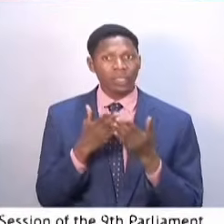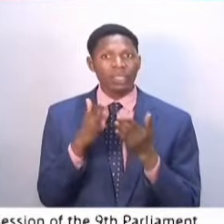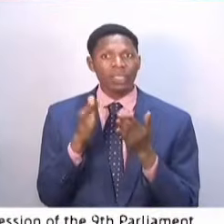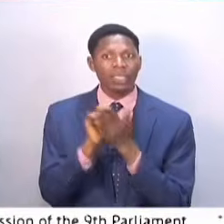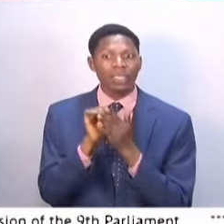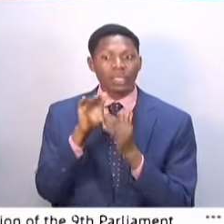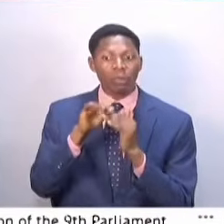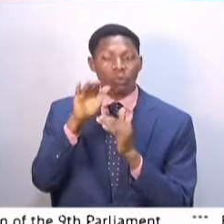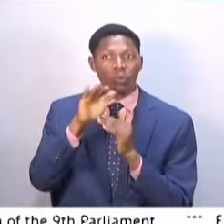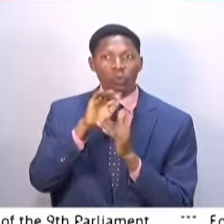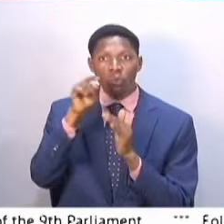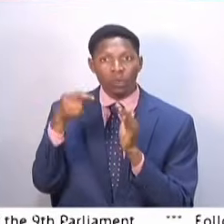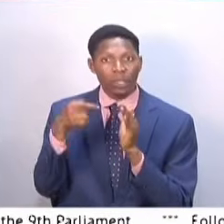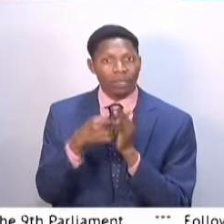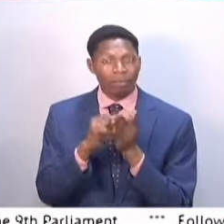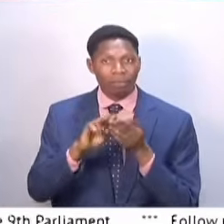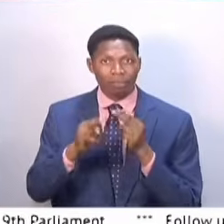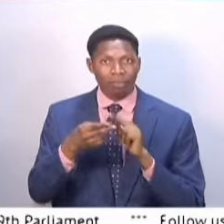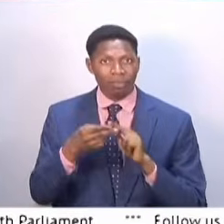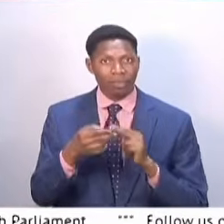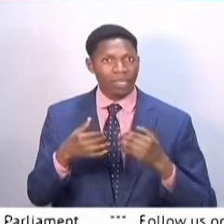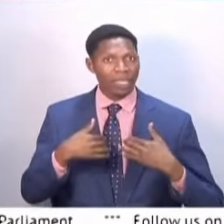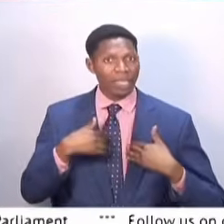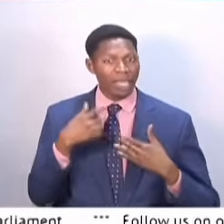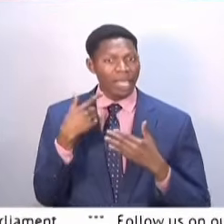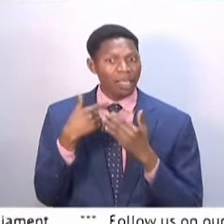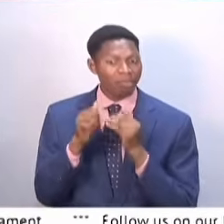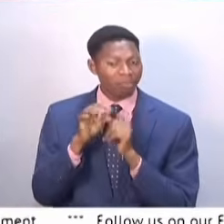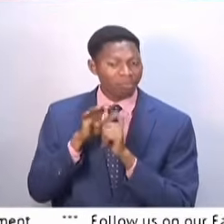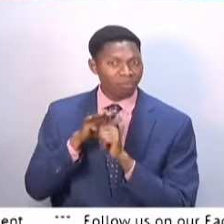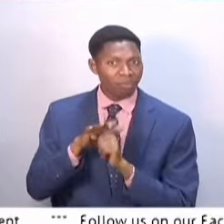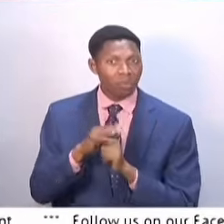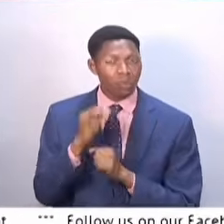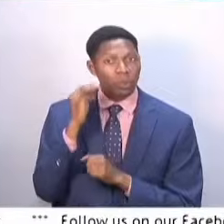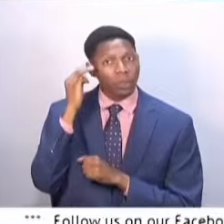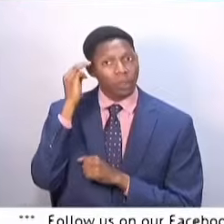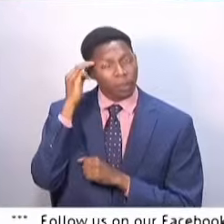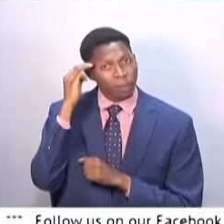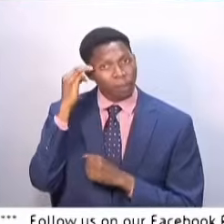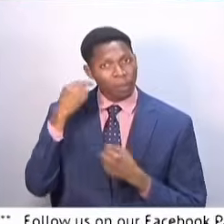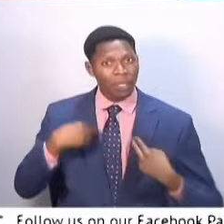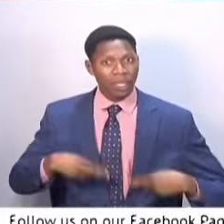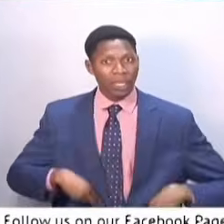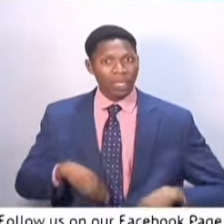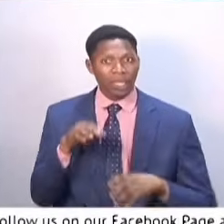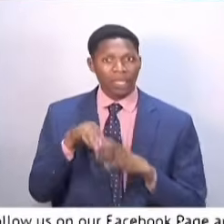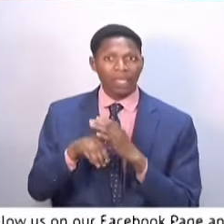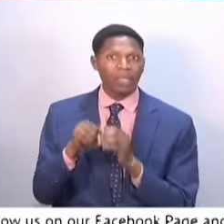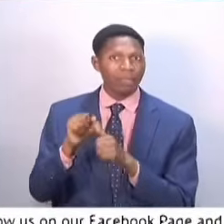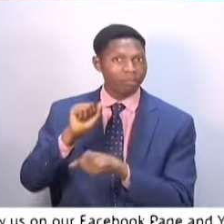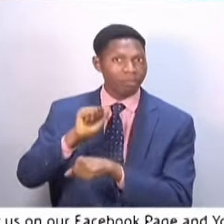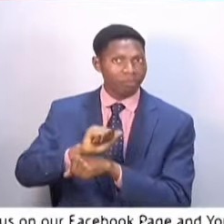beyond the numbers, there is strain on morale and mental health within the profession.